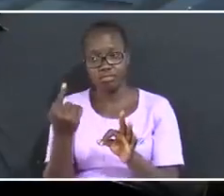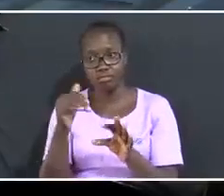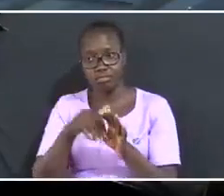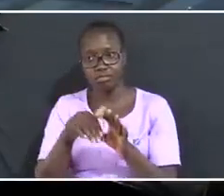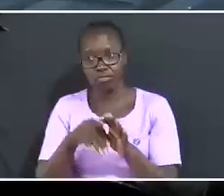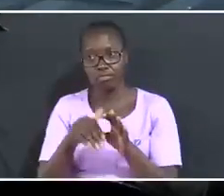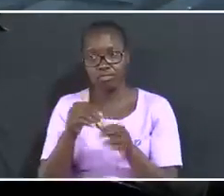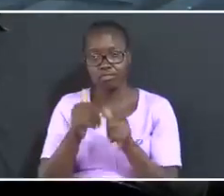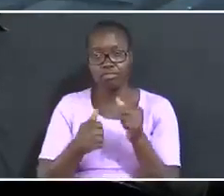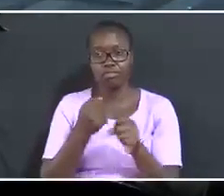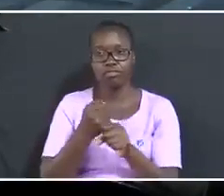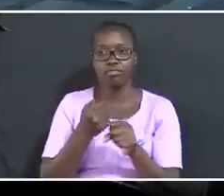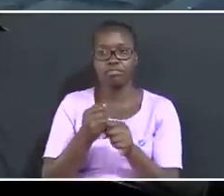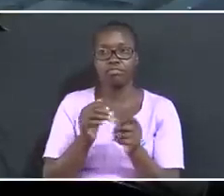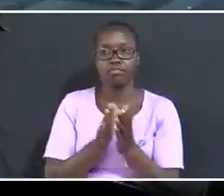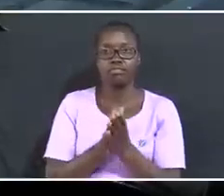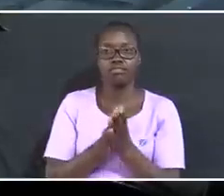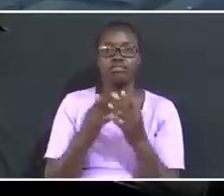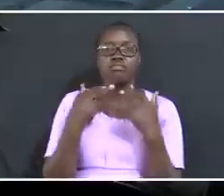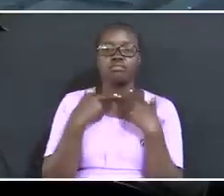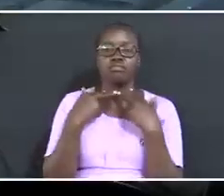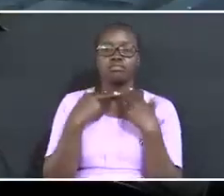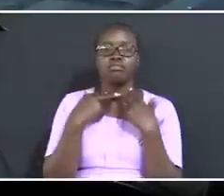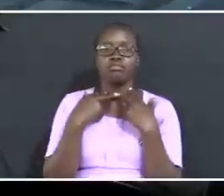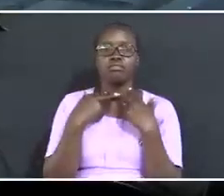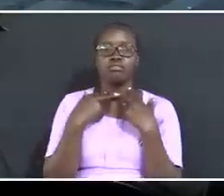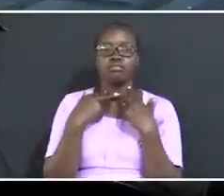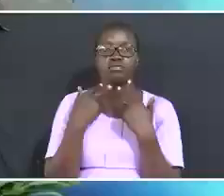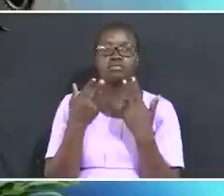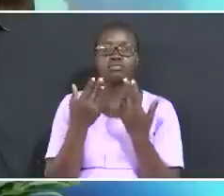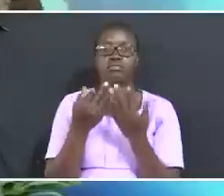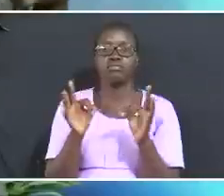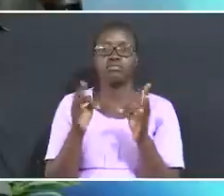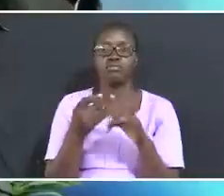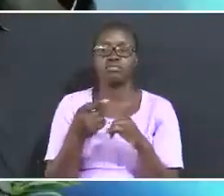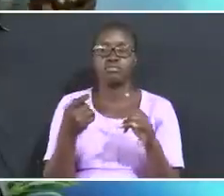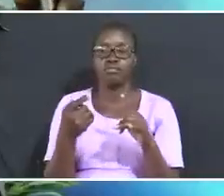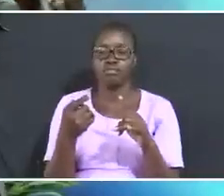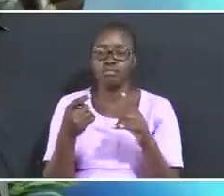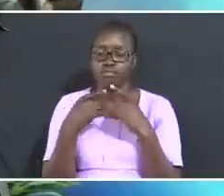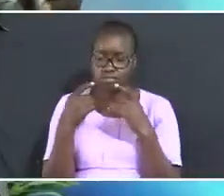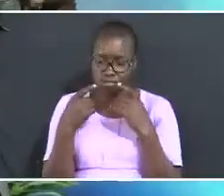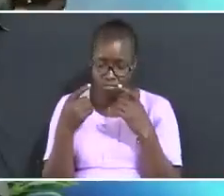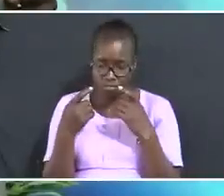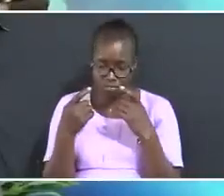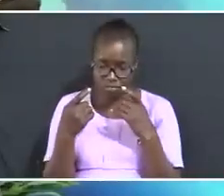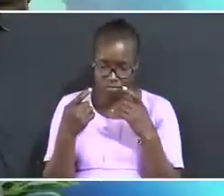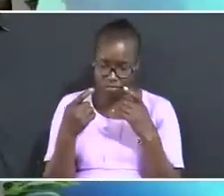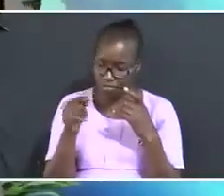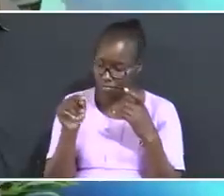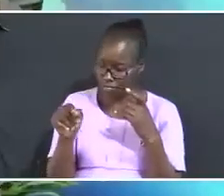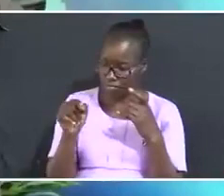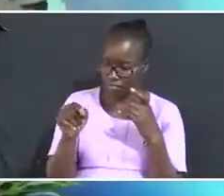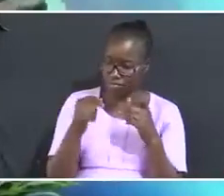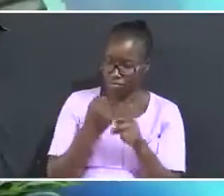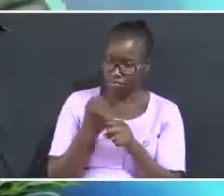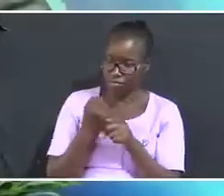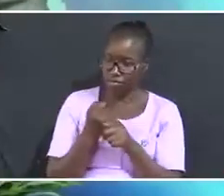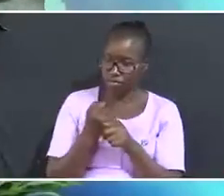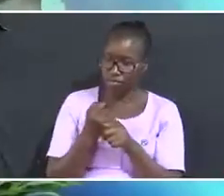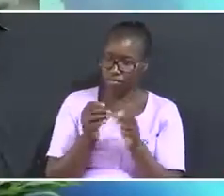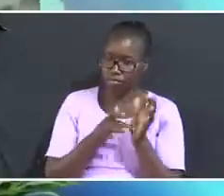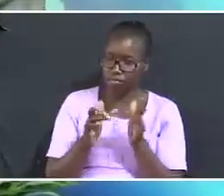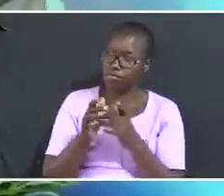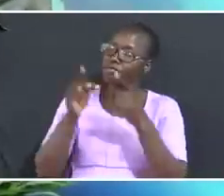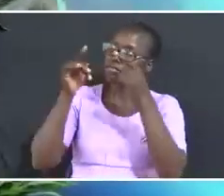which deals with the slavery, meaning freedom from the slavery of sin. That one is done by Jesus